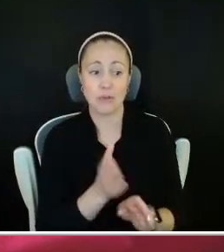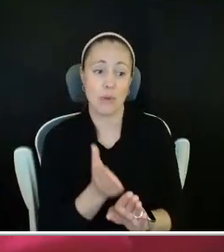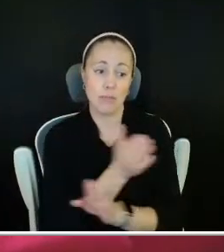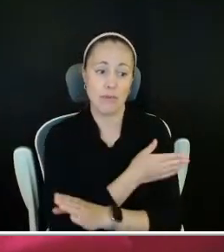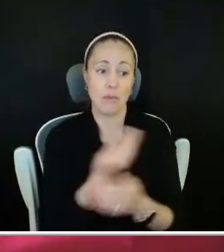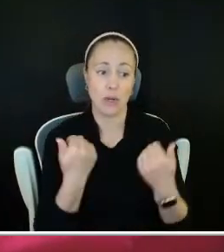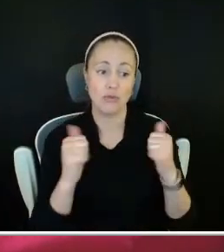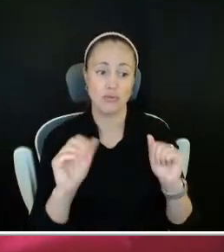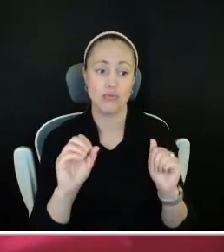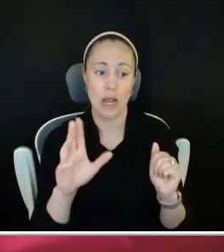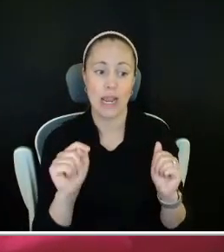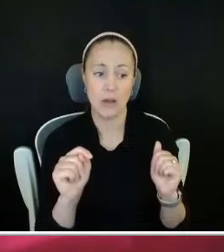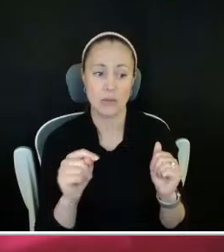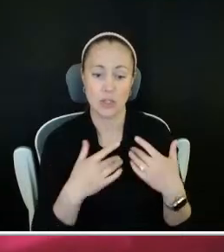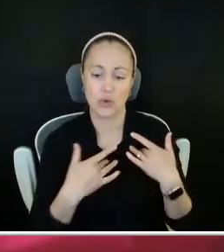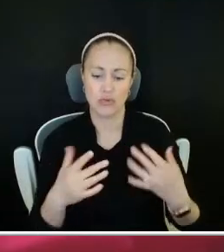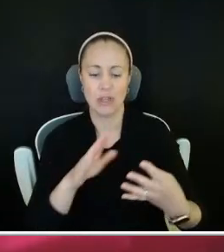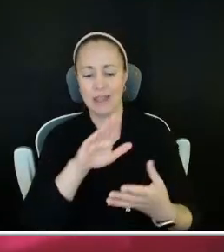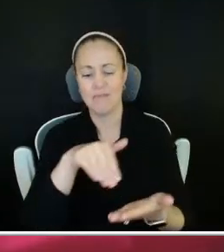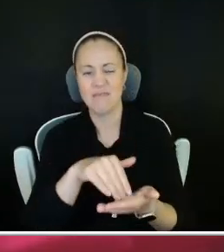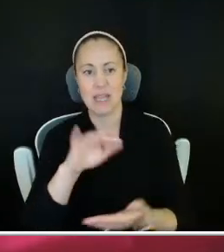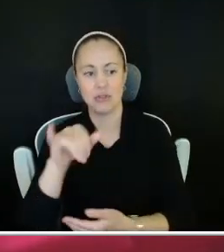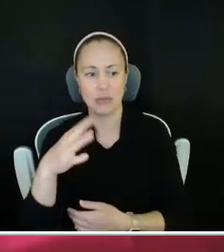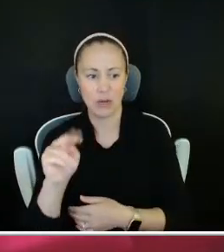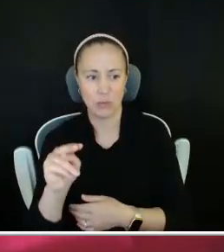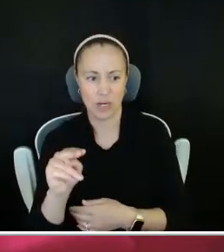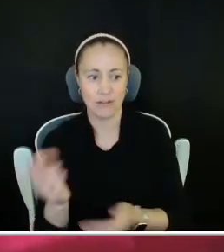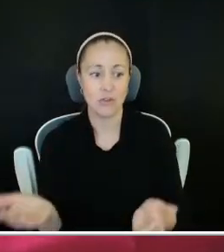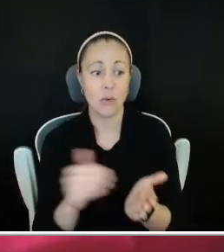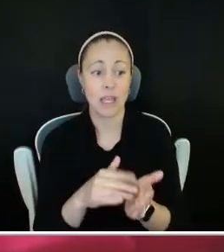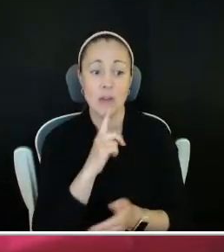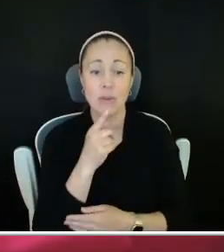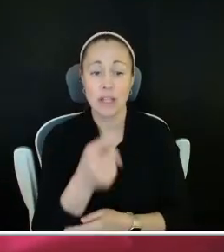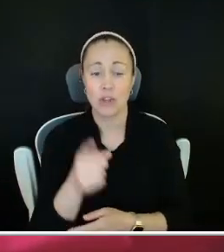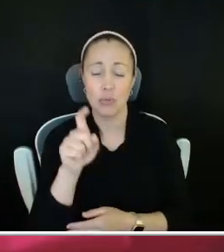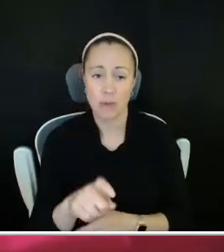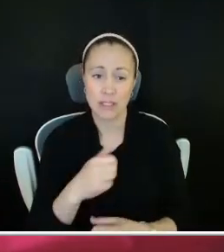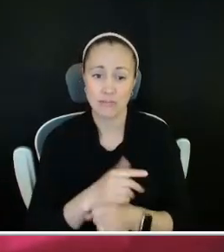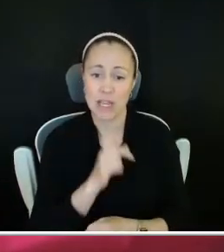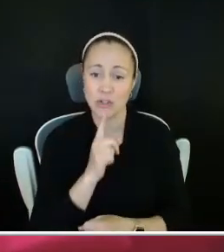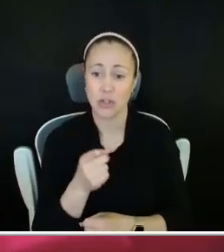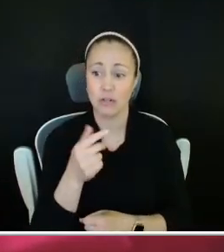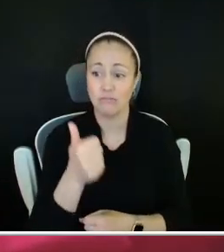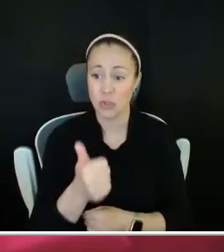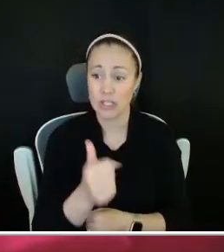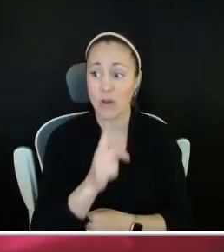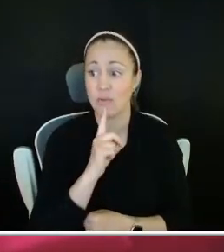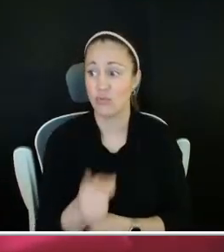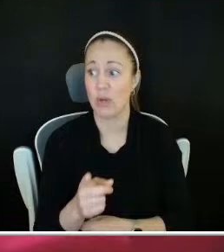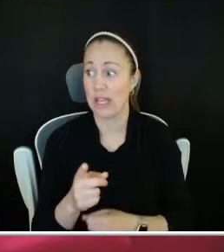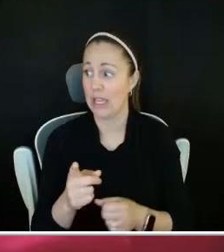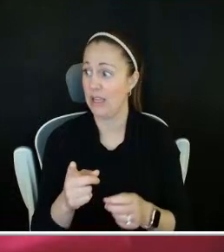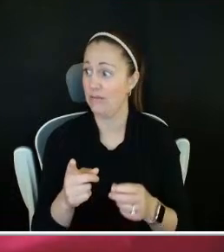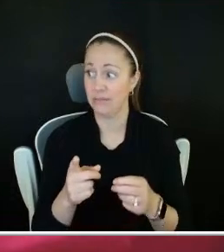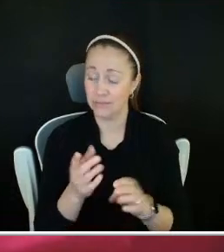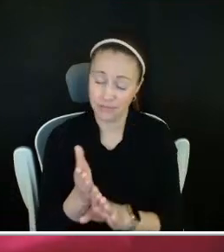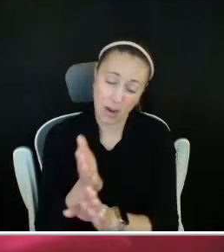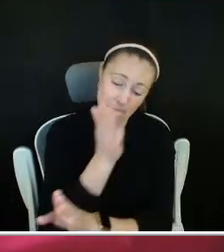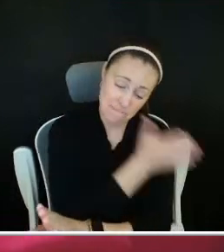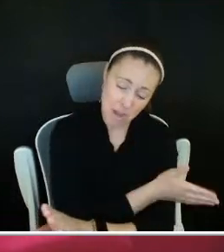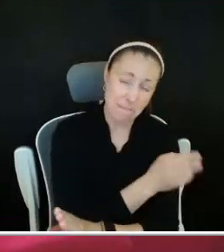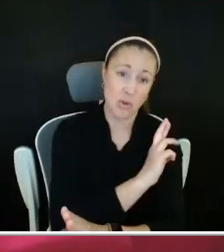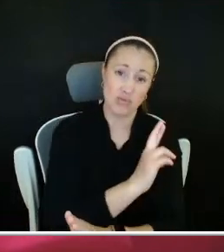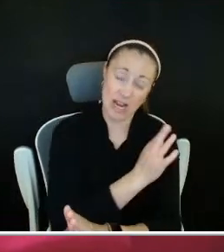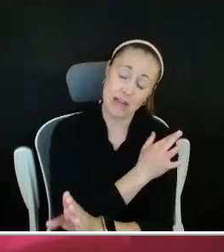is usually in the middle of January. So again, you have to give yourself a long runway to be able to get yourself ready